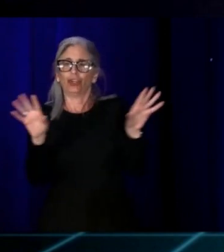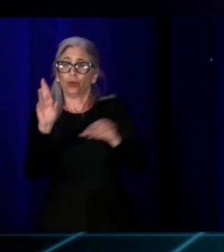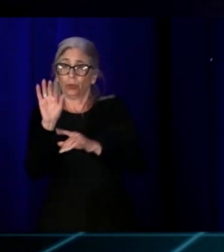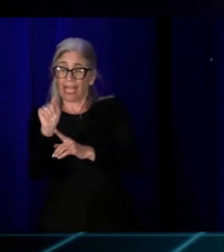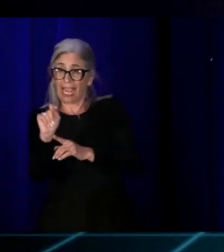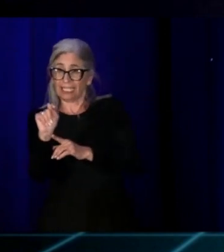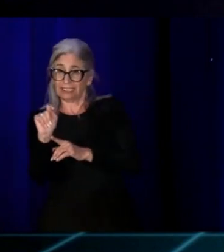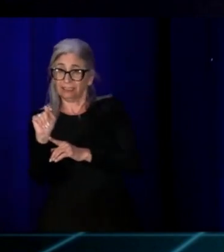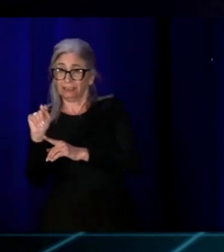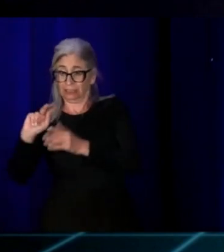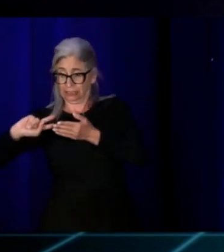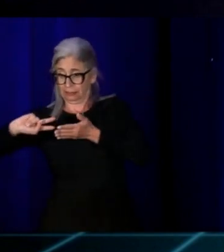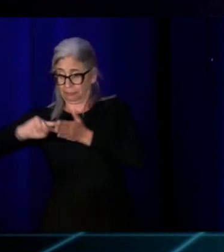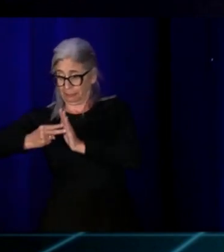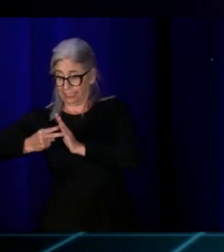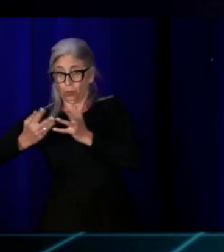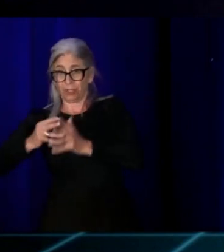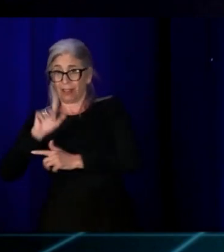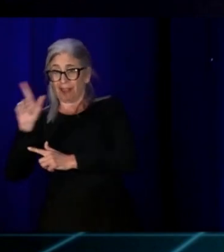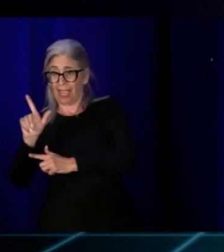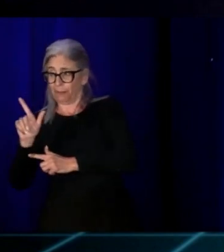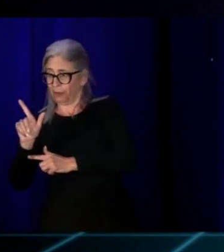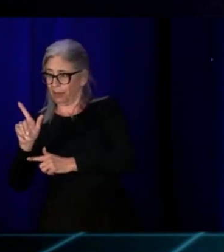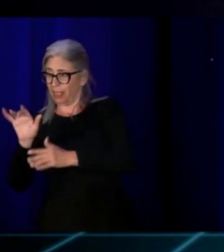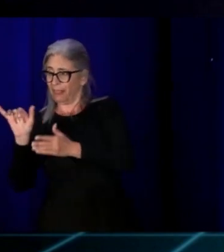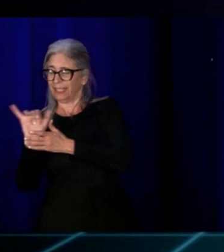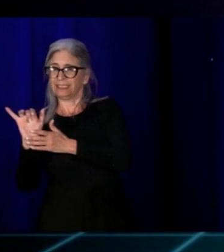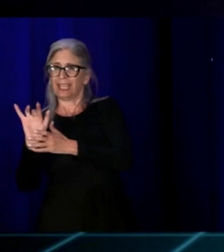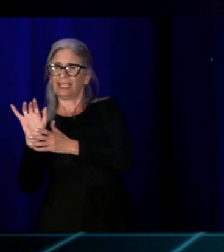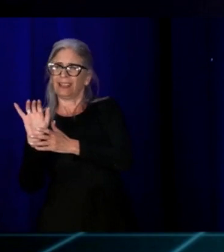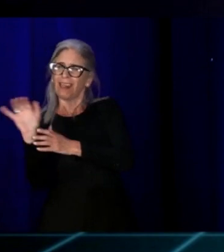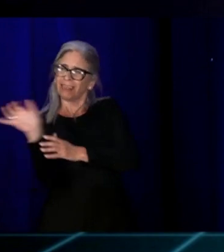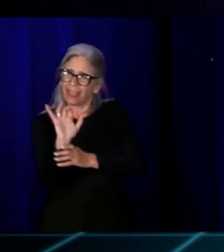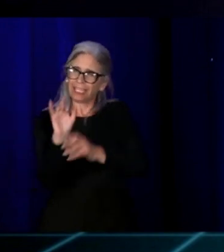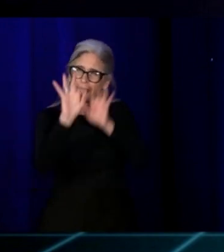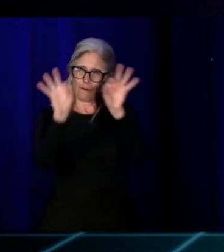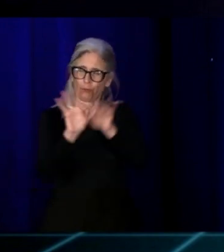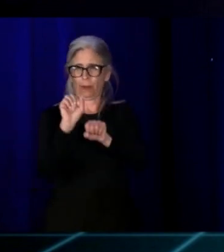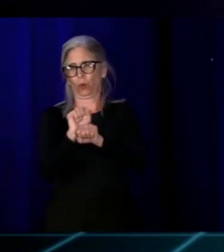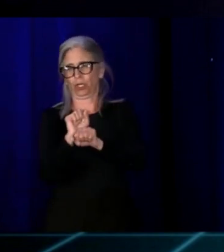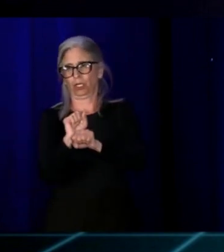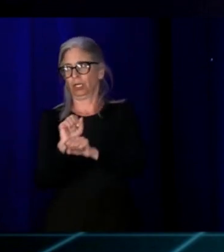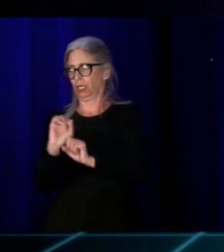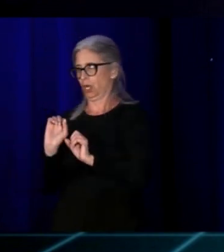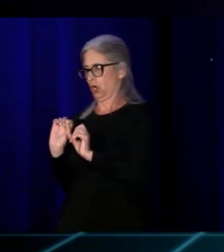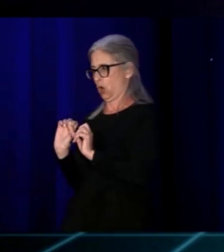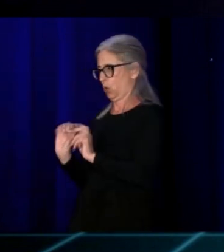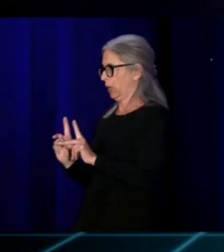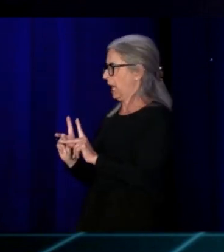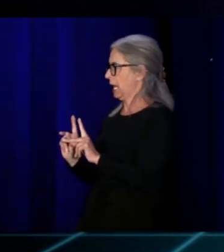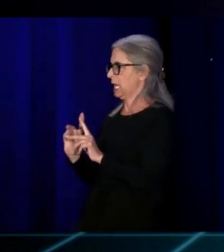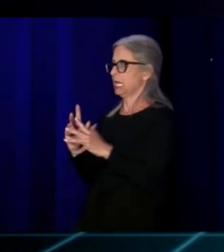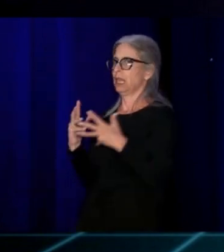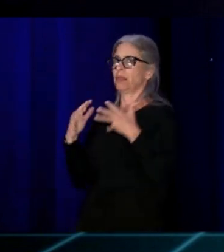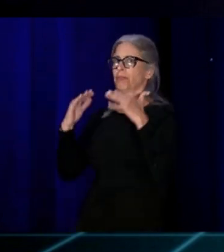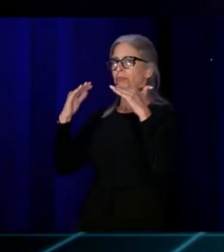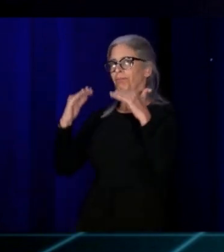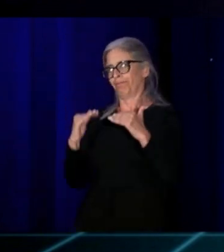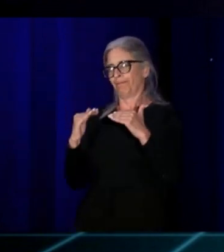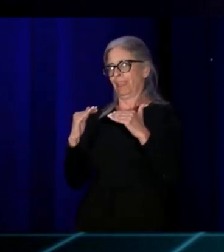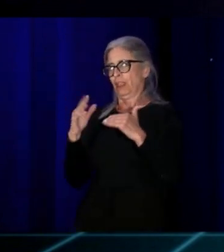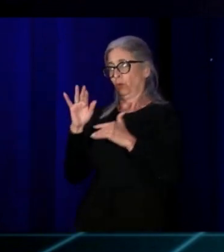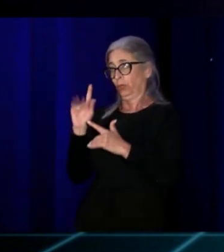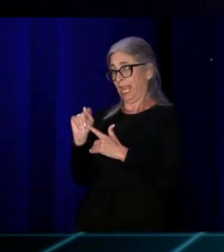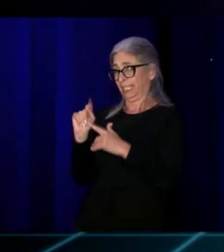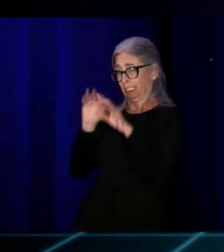is a library that acts sort of like a framework. Okay, Yeah. so then React